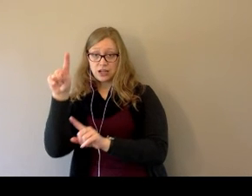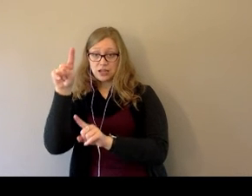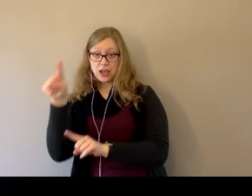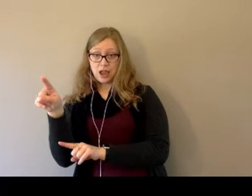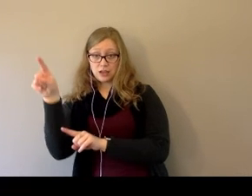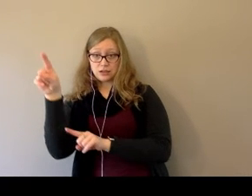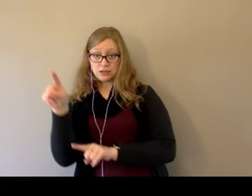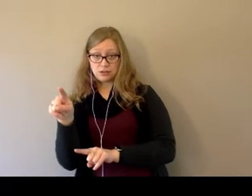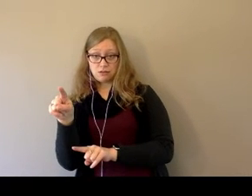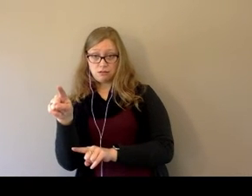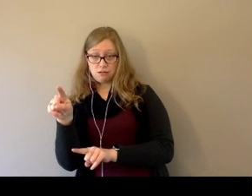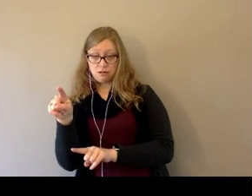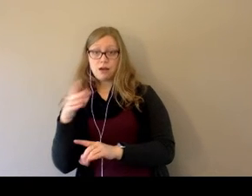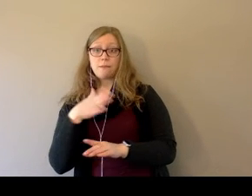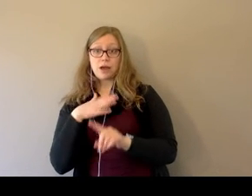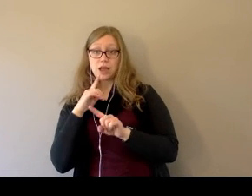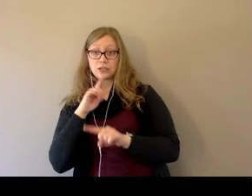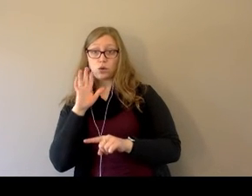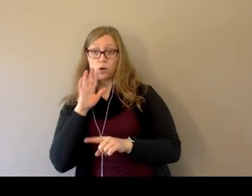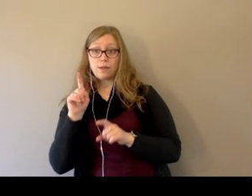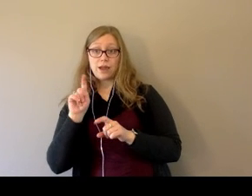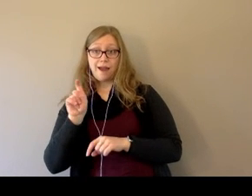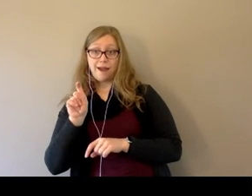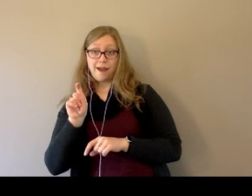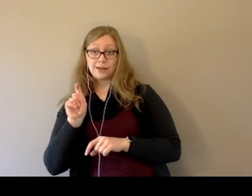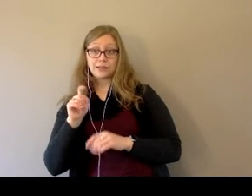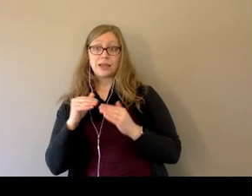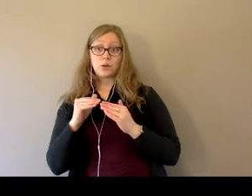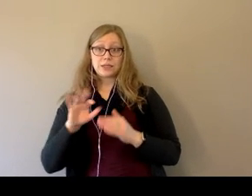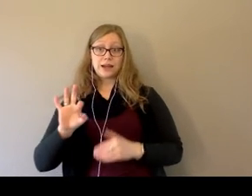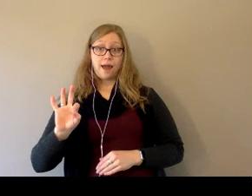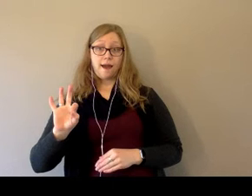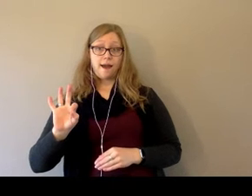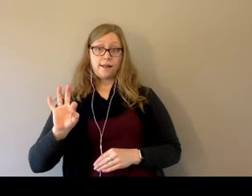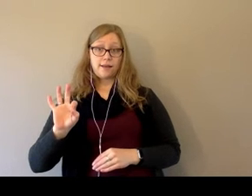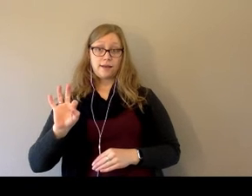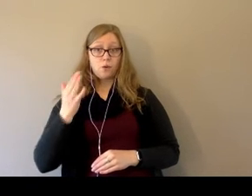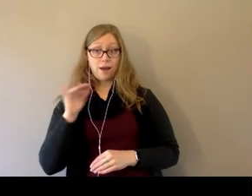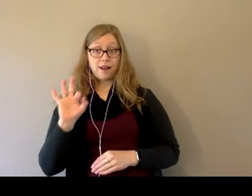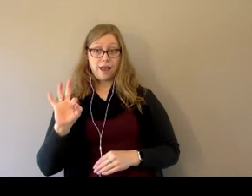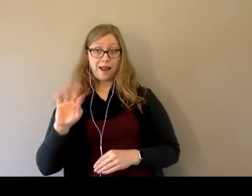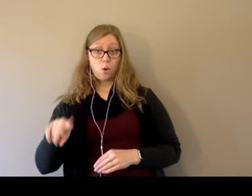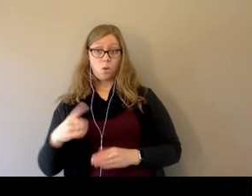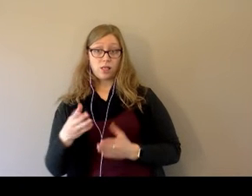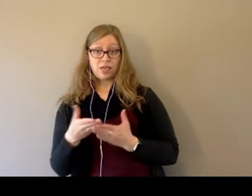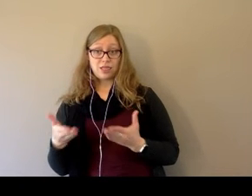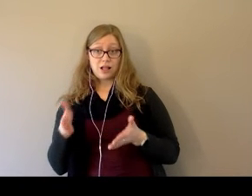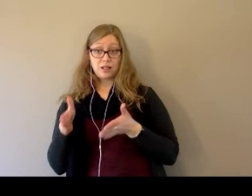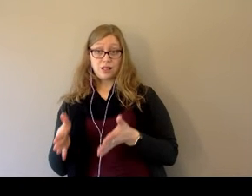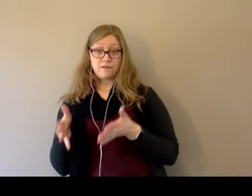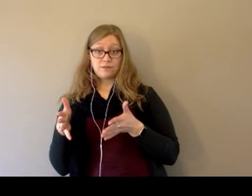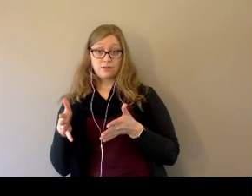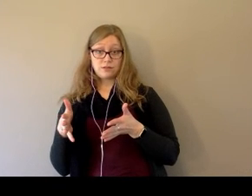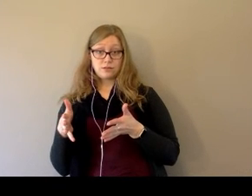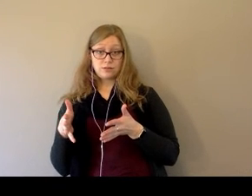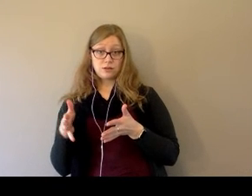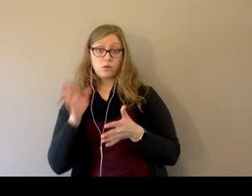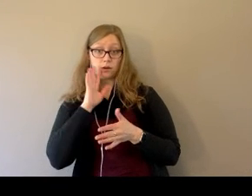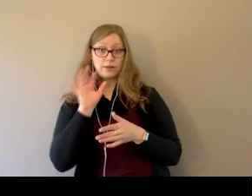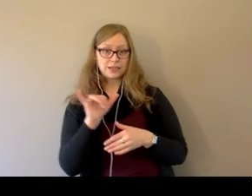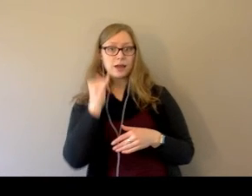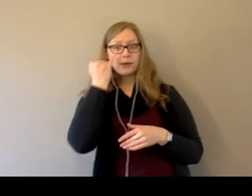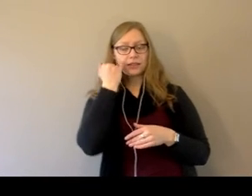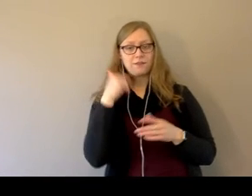cancel out, and my answer is going to be x equals 9. That's all that's left. That's the same answer I would get if I did 7 times